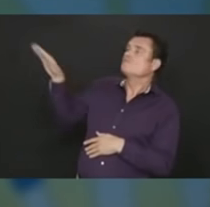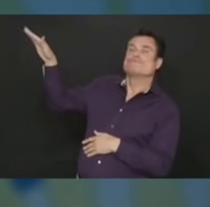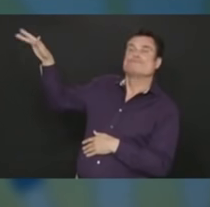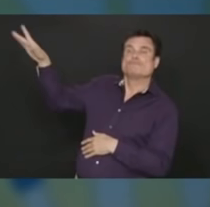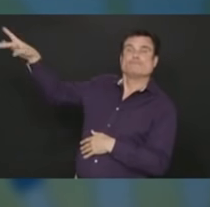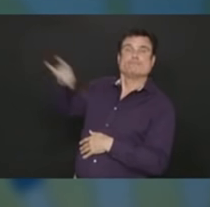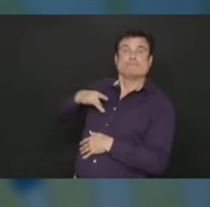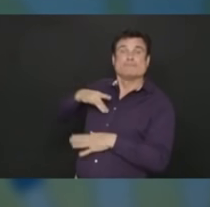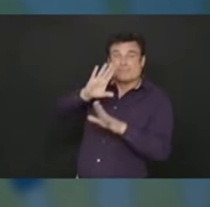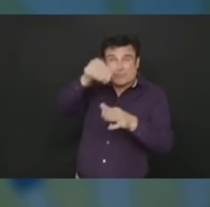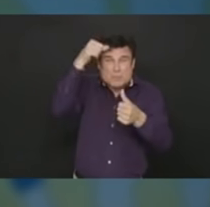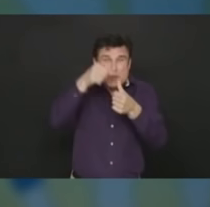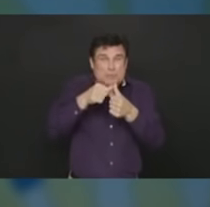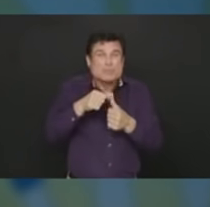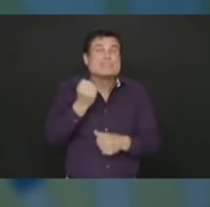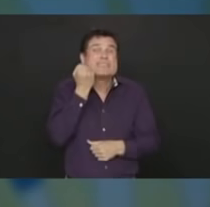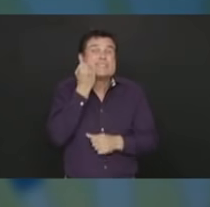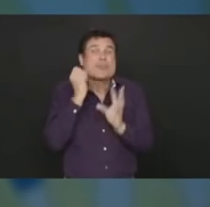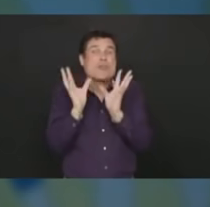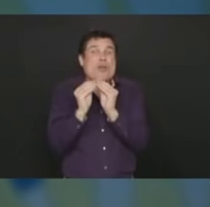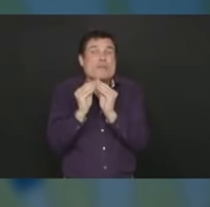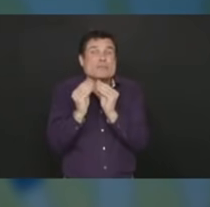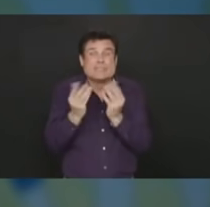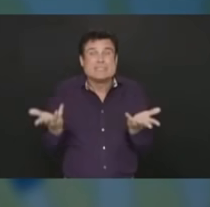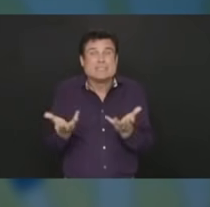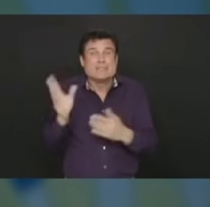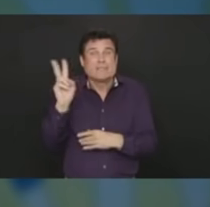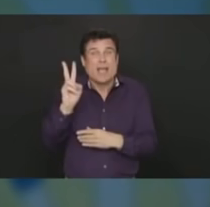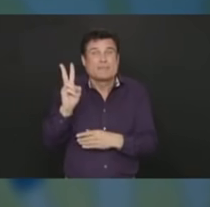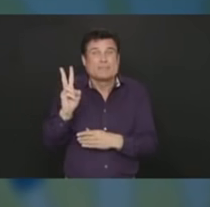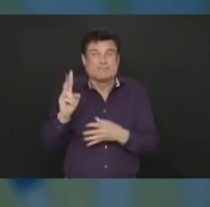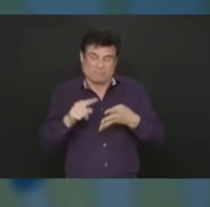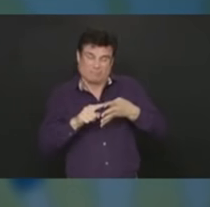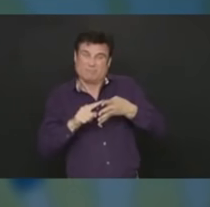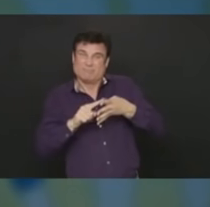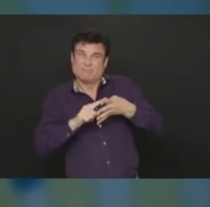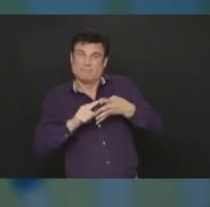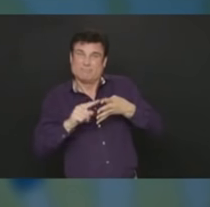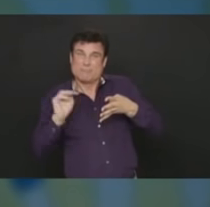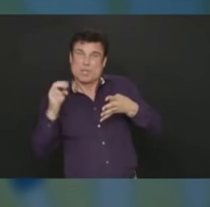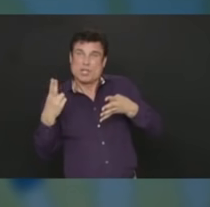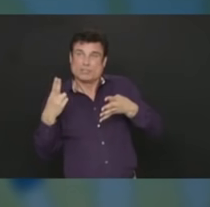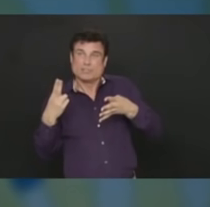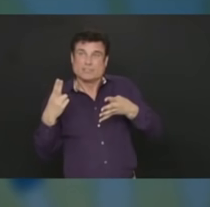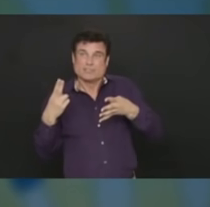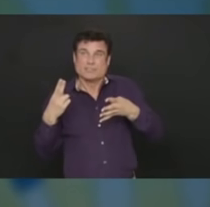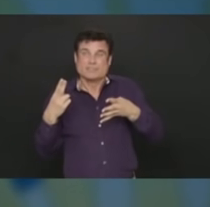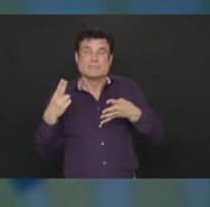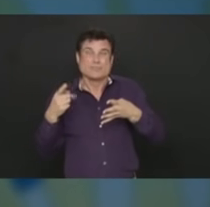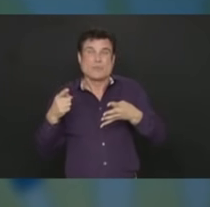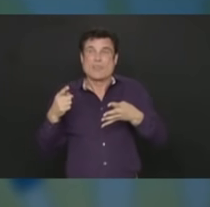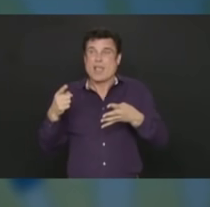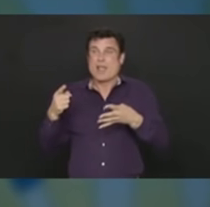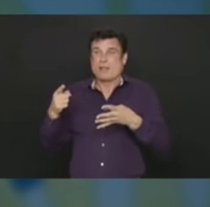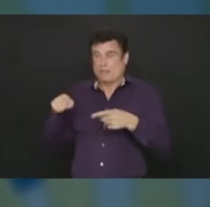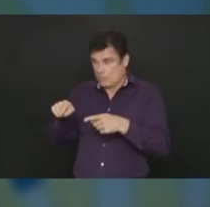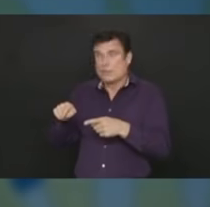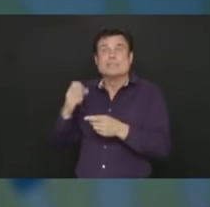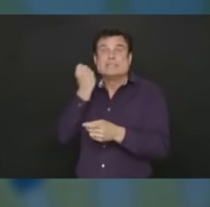positive for COVID-19. So what we can see is 21% of our total cases as of April 28th,